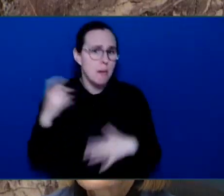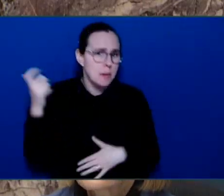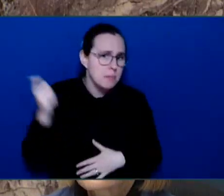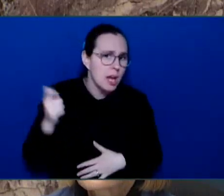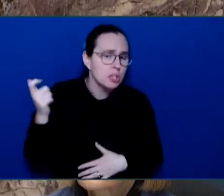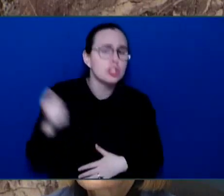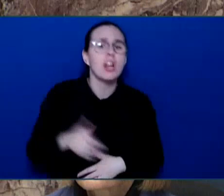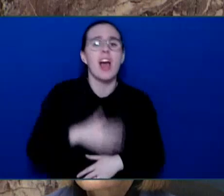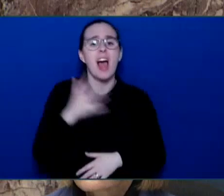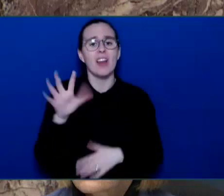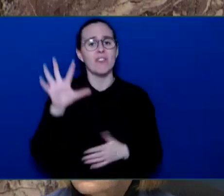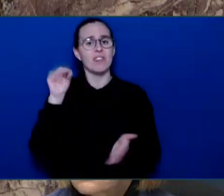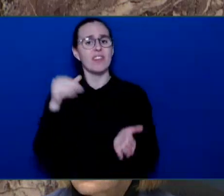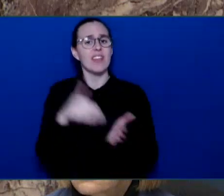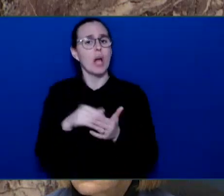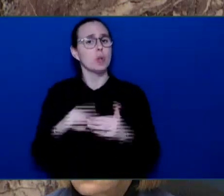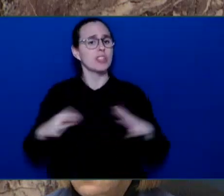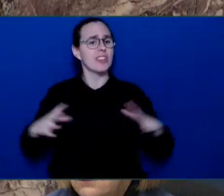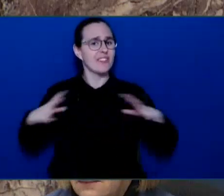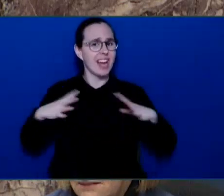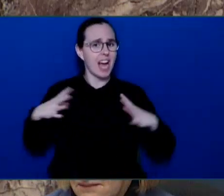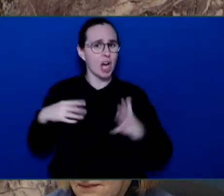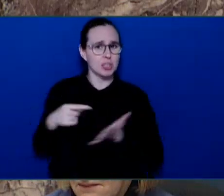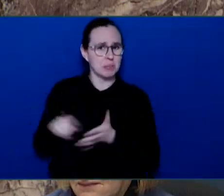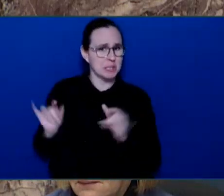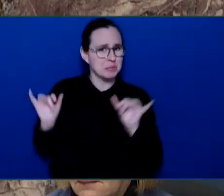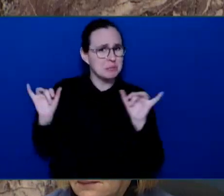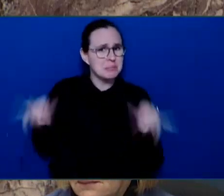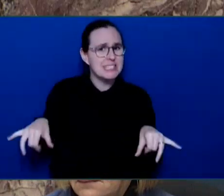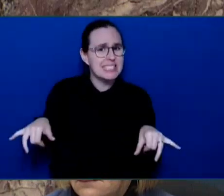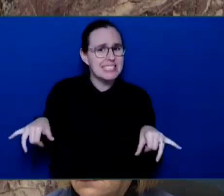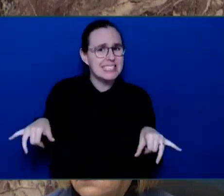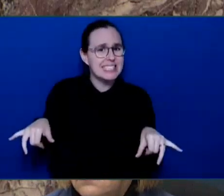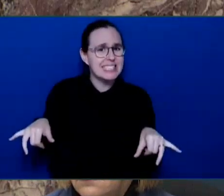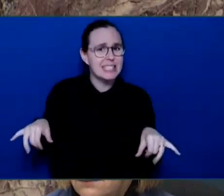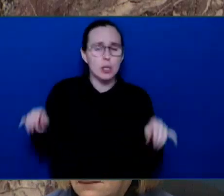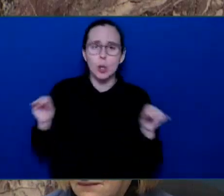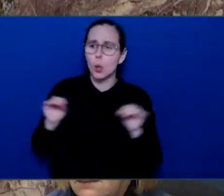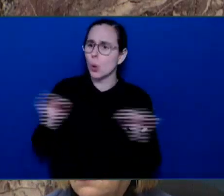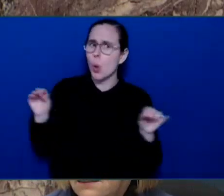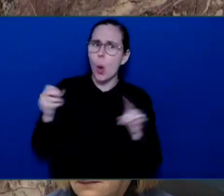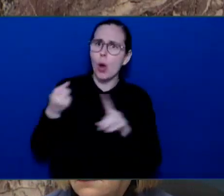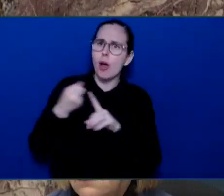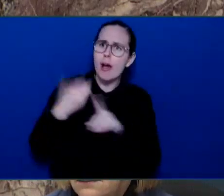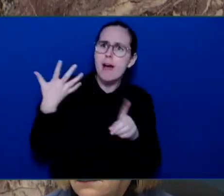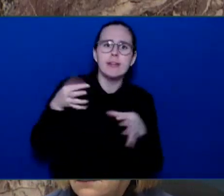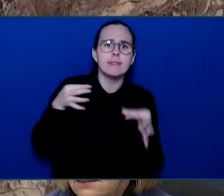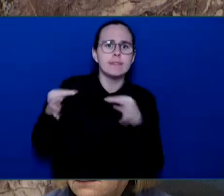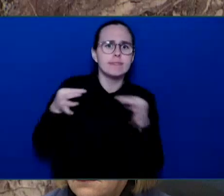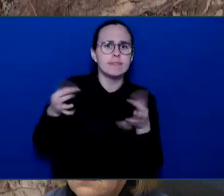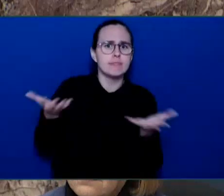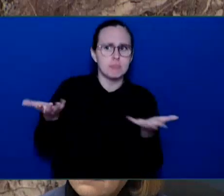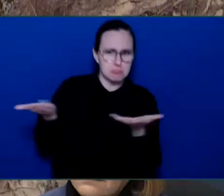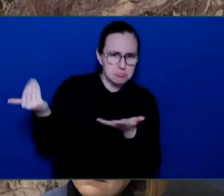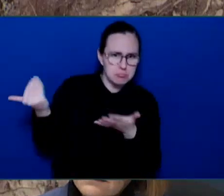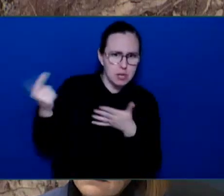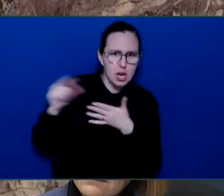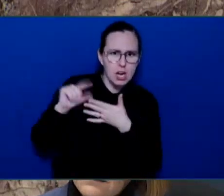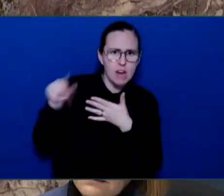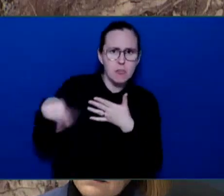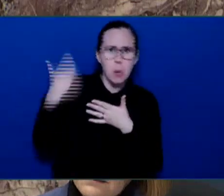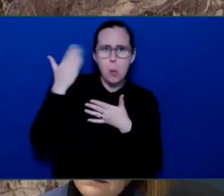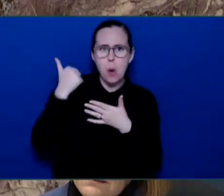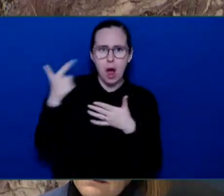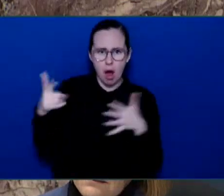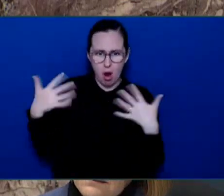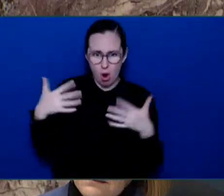pay. No explanation has been given by the NDP government for this outrageous use of public funds. So can